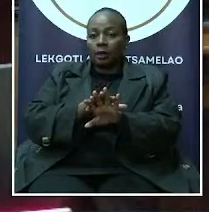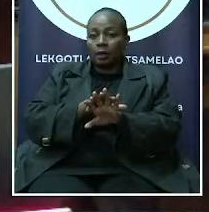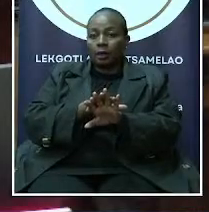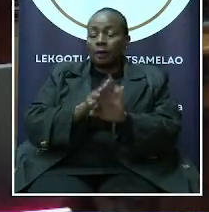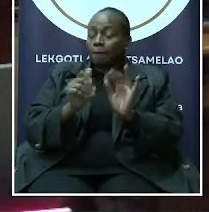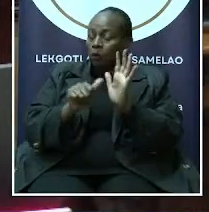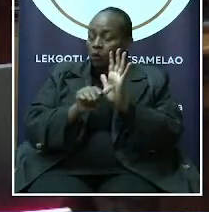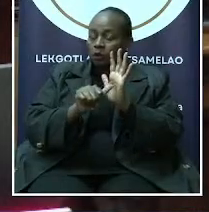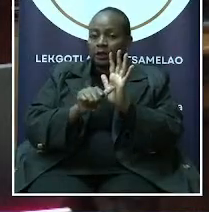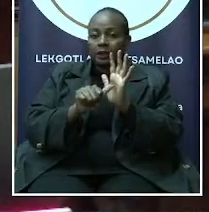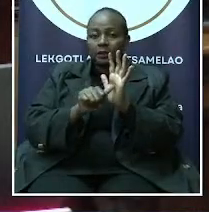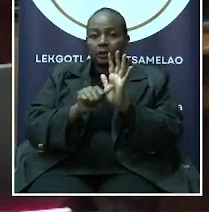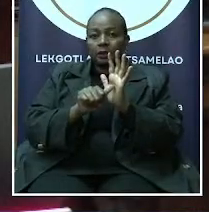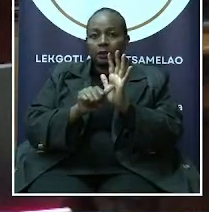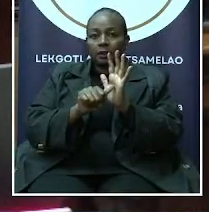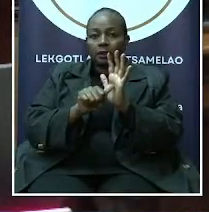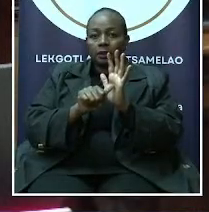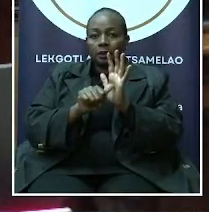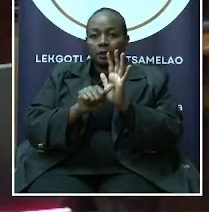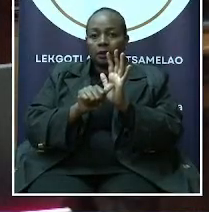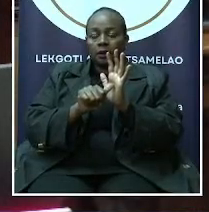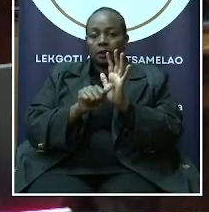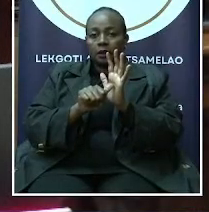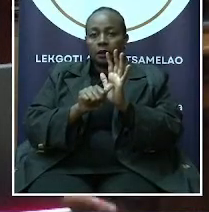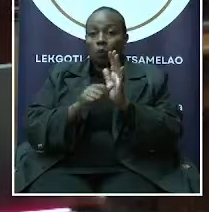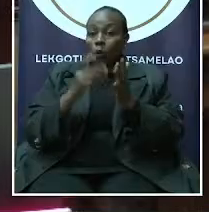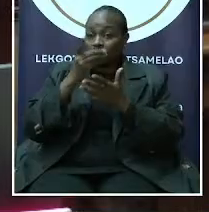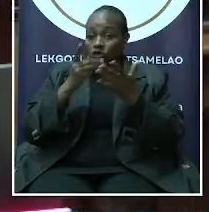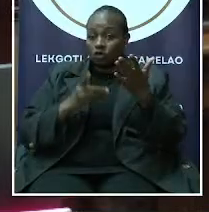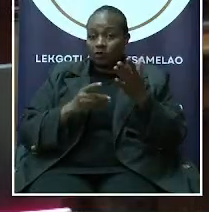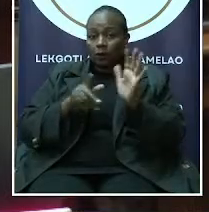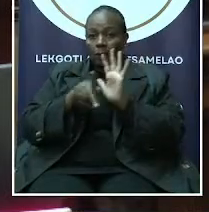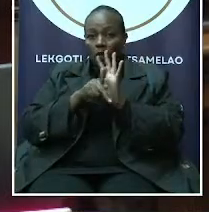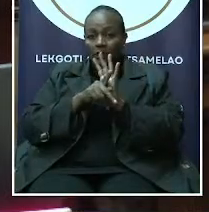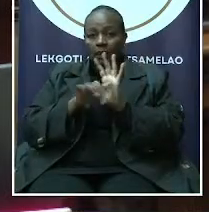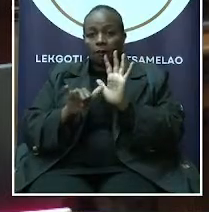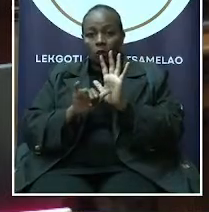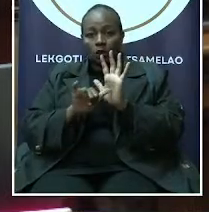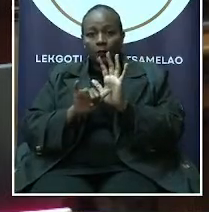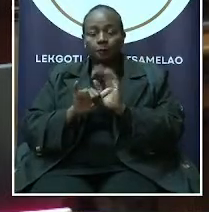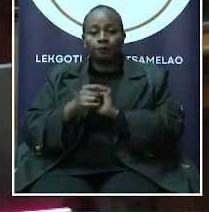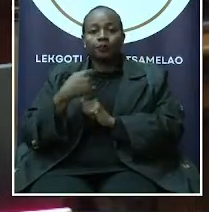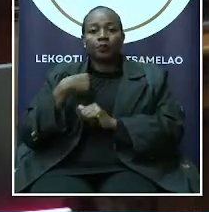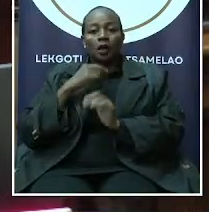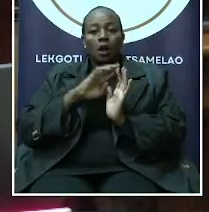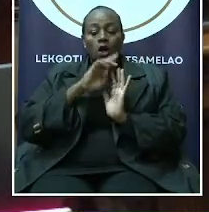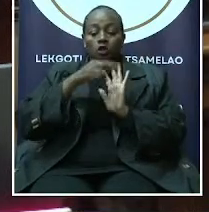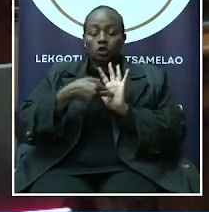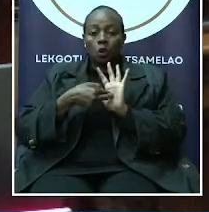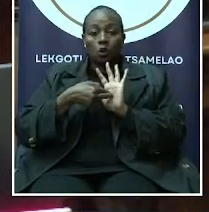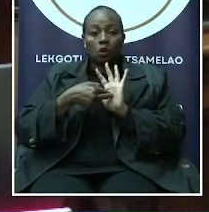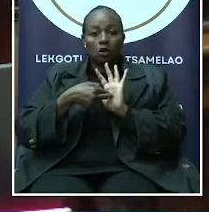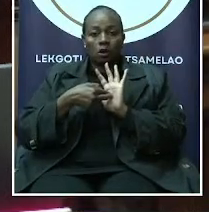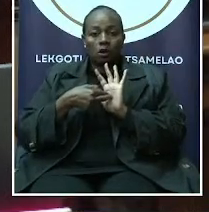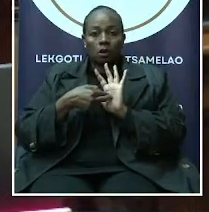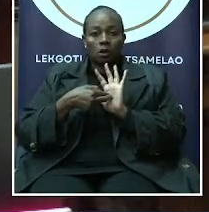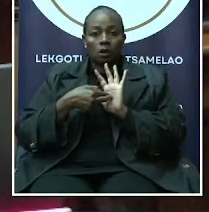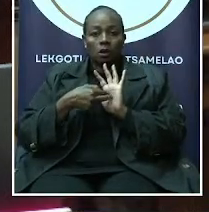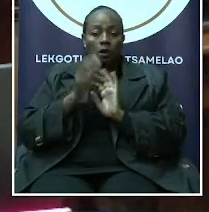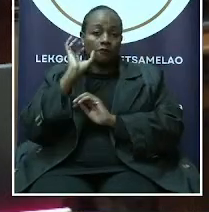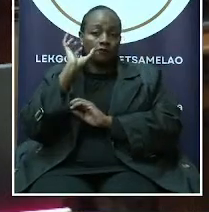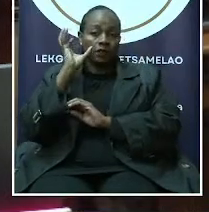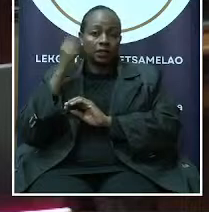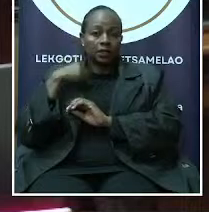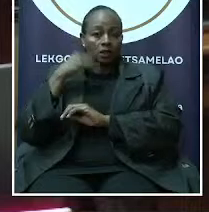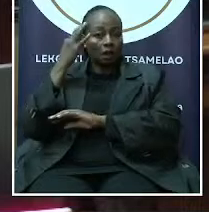role once you've drafted the policy. What would the role of the provincial government, what would the role of the Free State